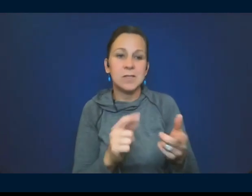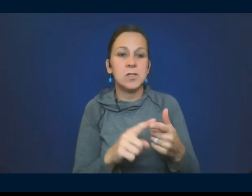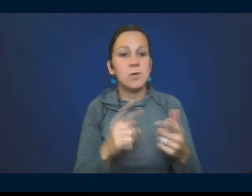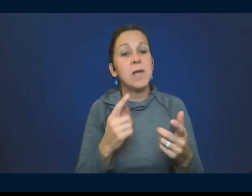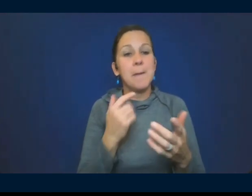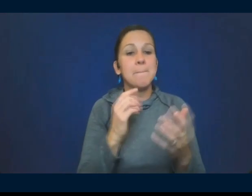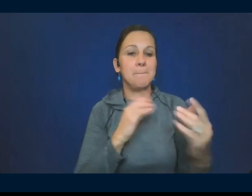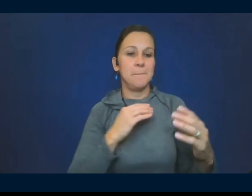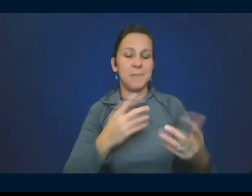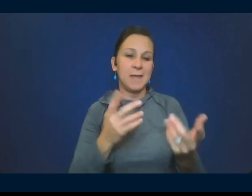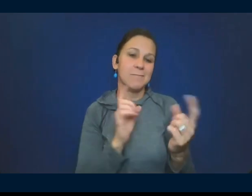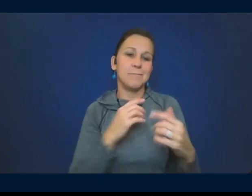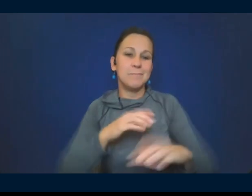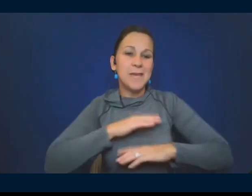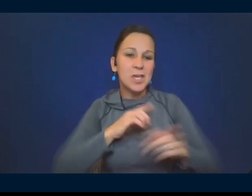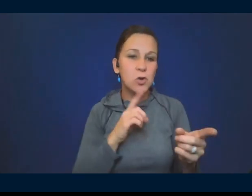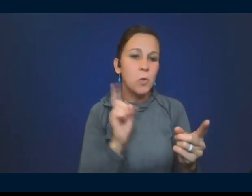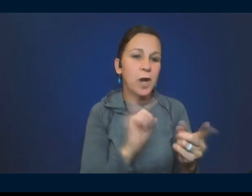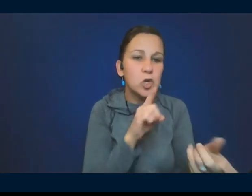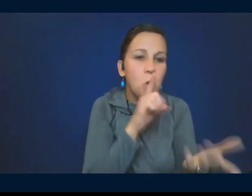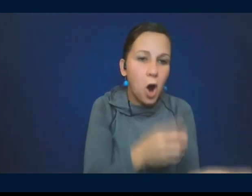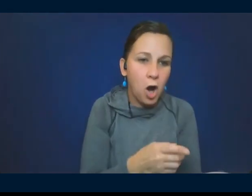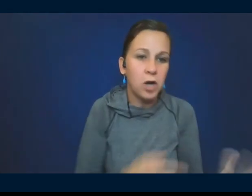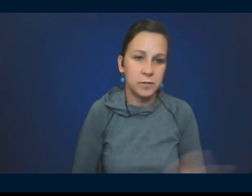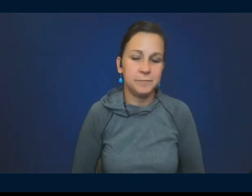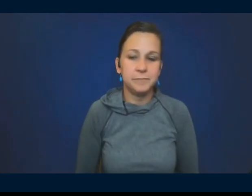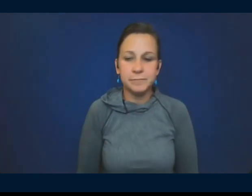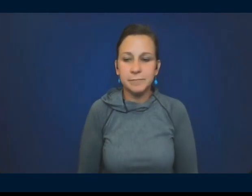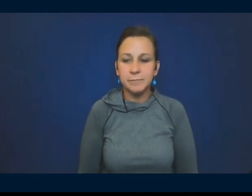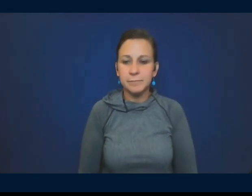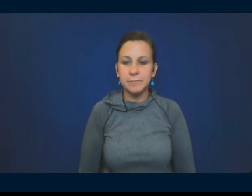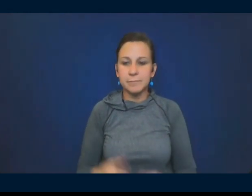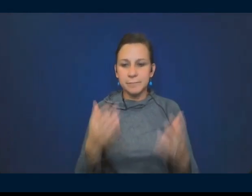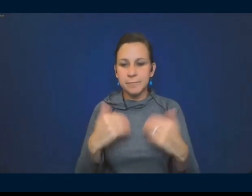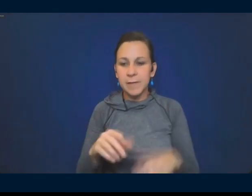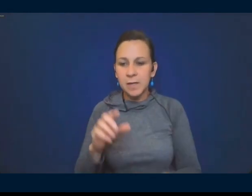you are. Thank you. We'll go to the back.